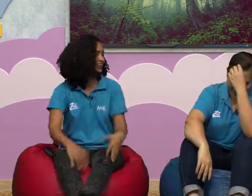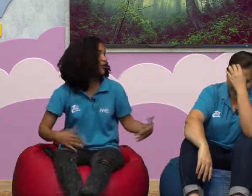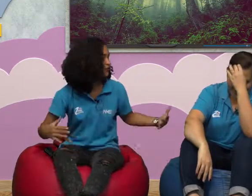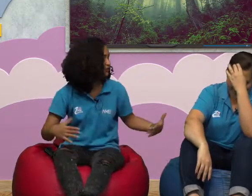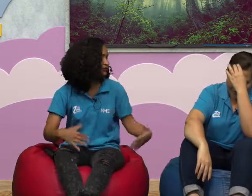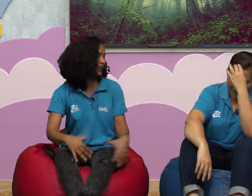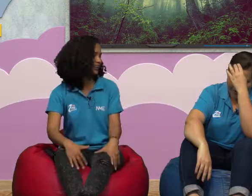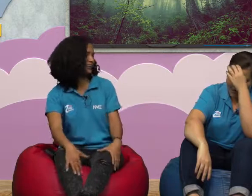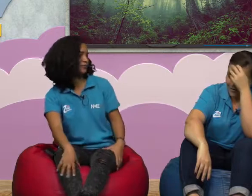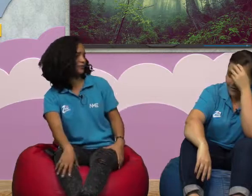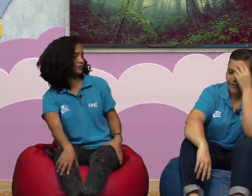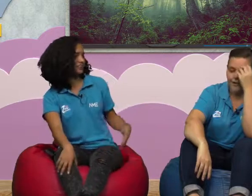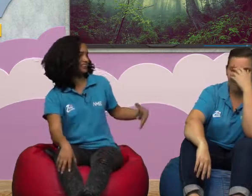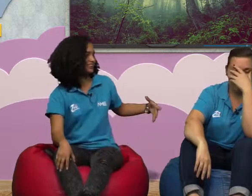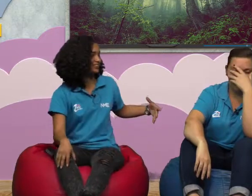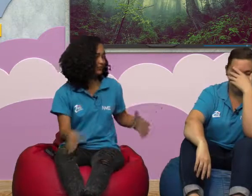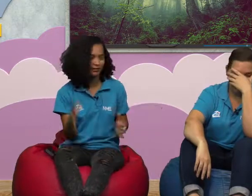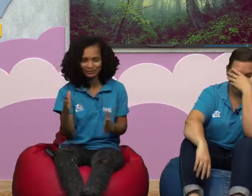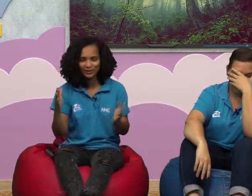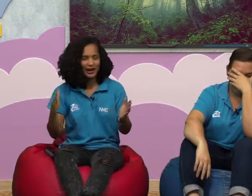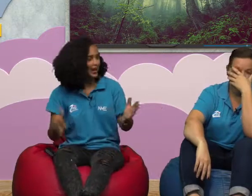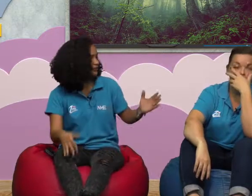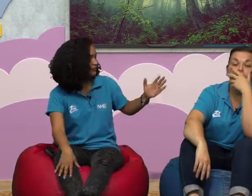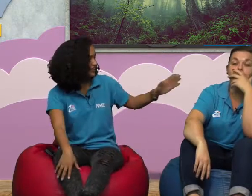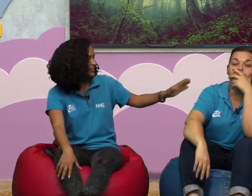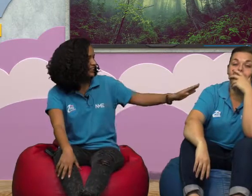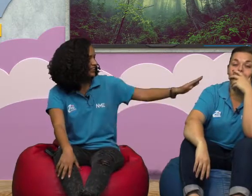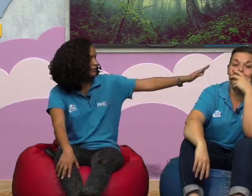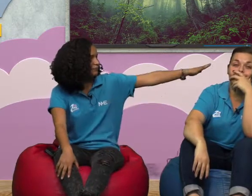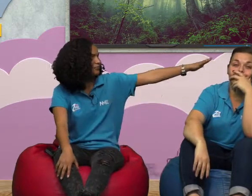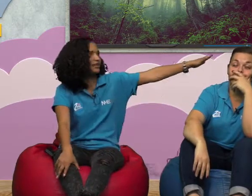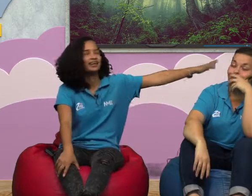And the Kung Fu dragon, you know, the ones that teach you Kung Fu. Have you watched